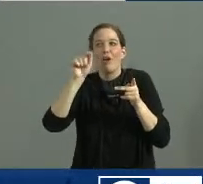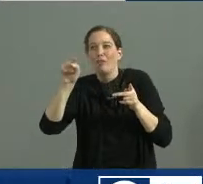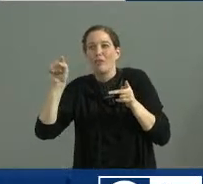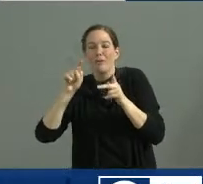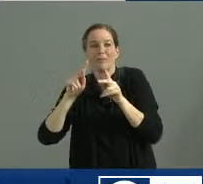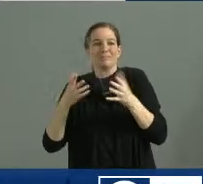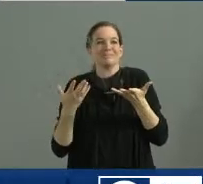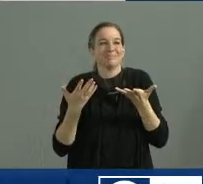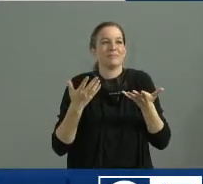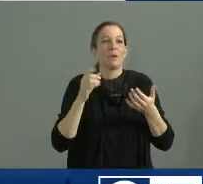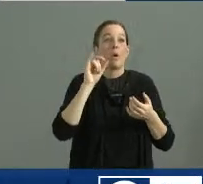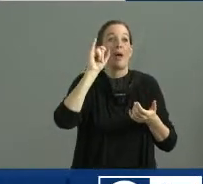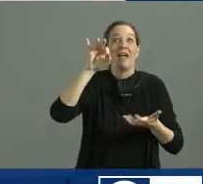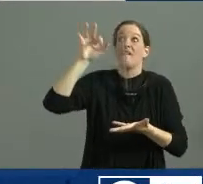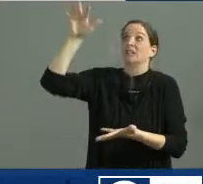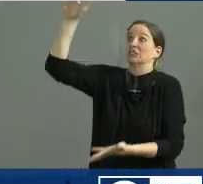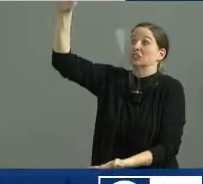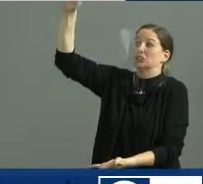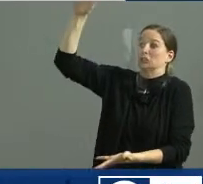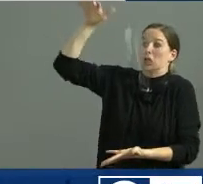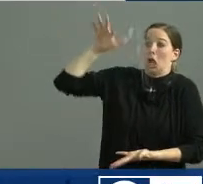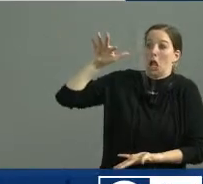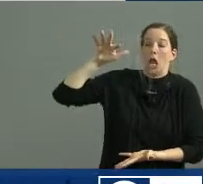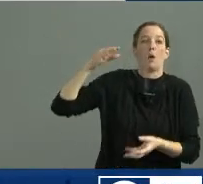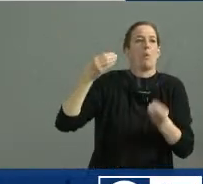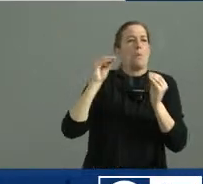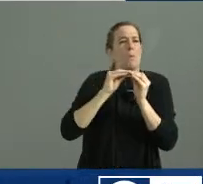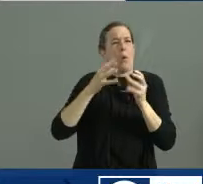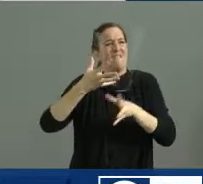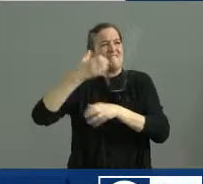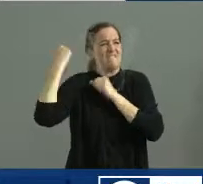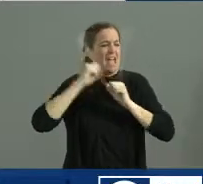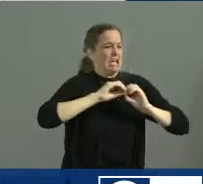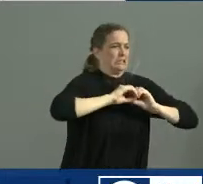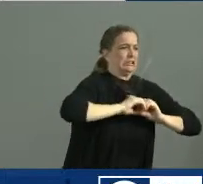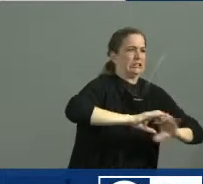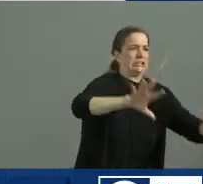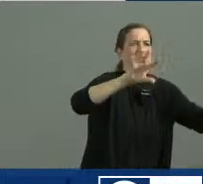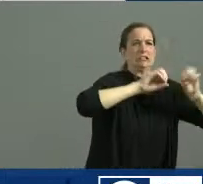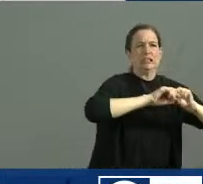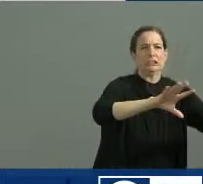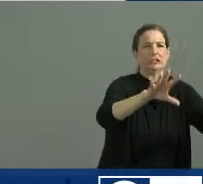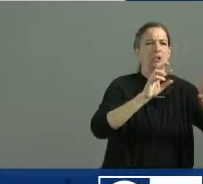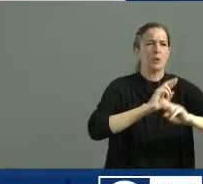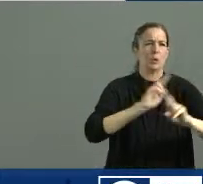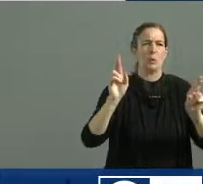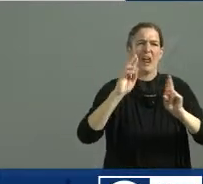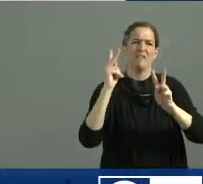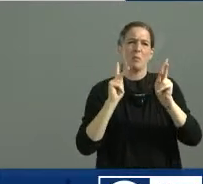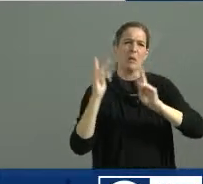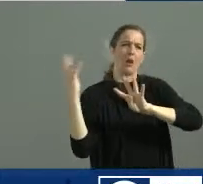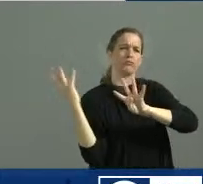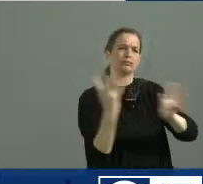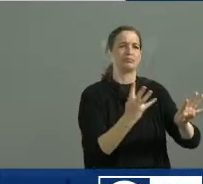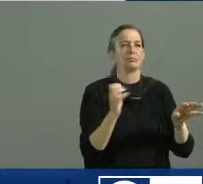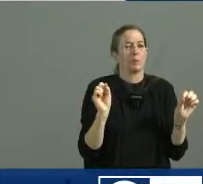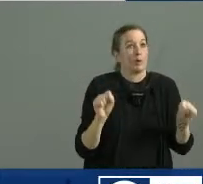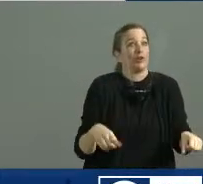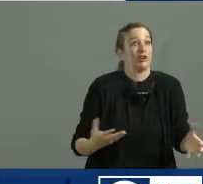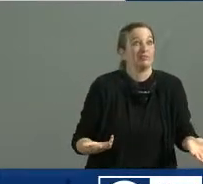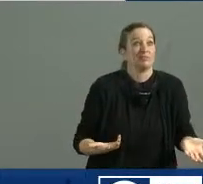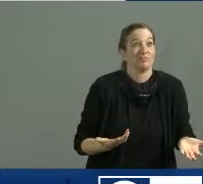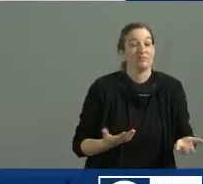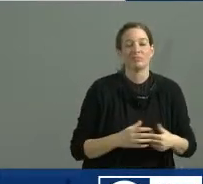got large doses, we'd be able to get it out a lot farther. And something else I wanted to ask, and kind of follow up on what Howie was